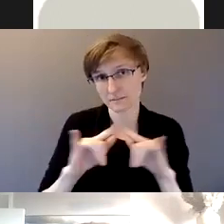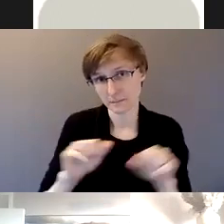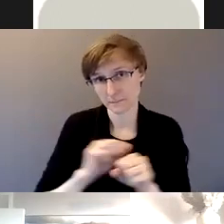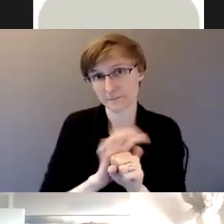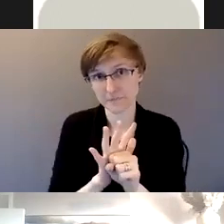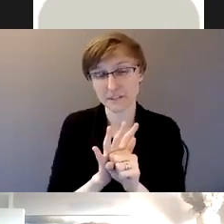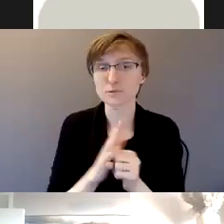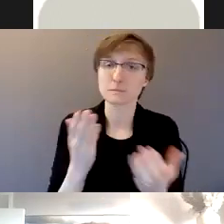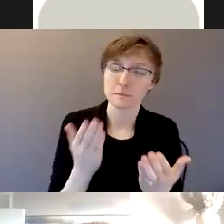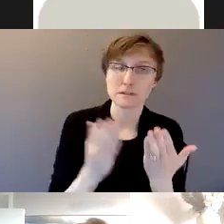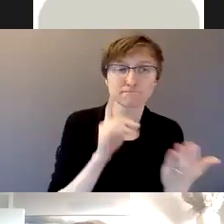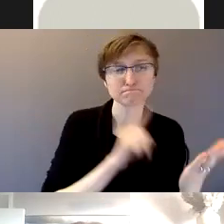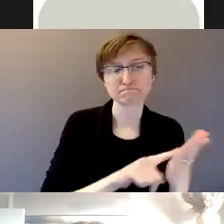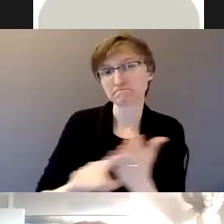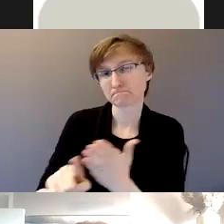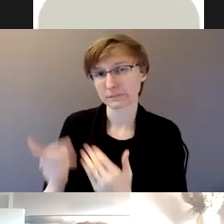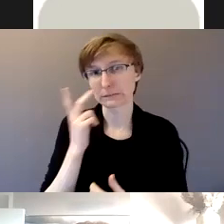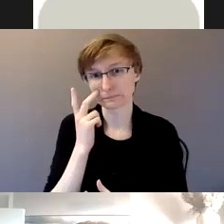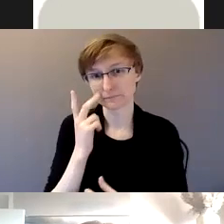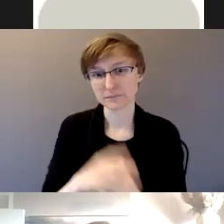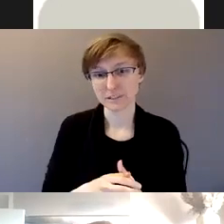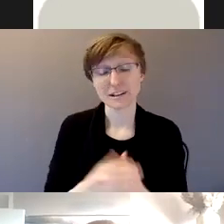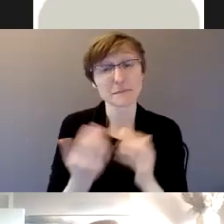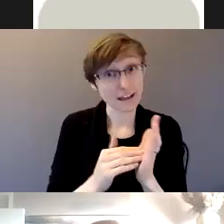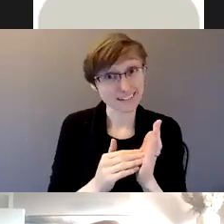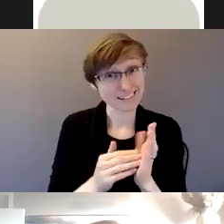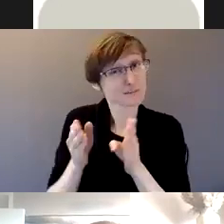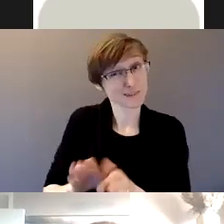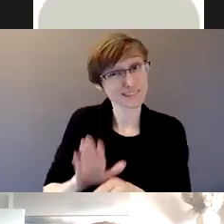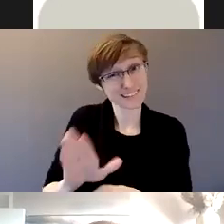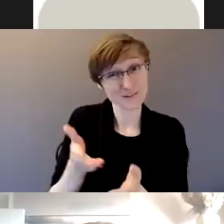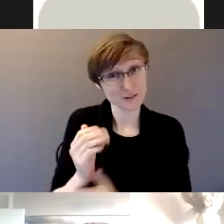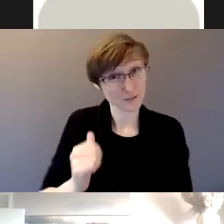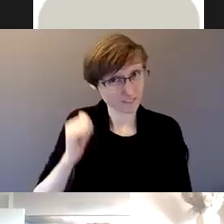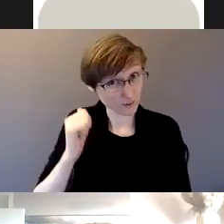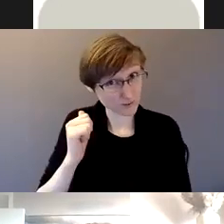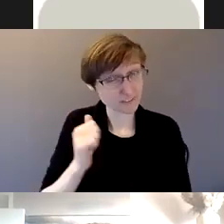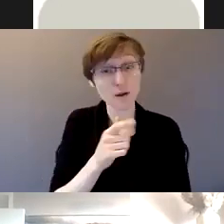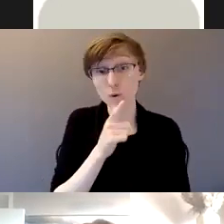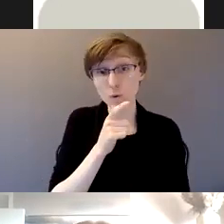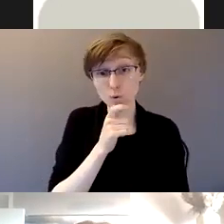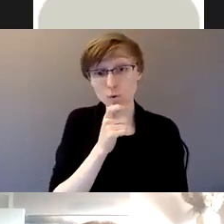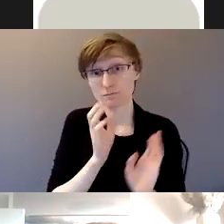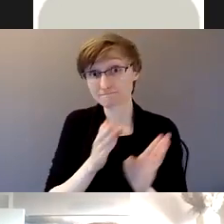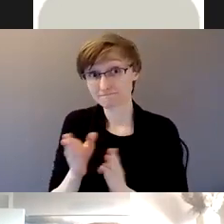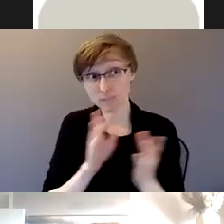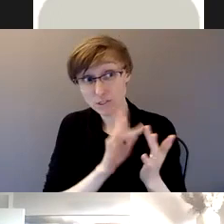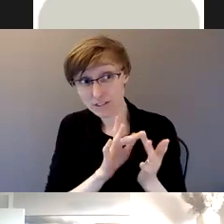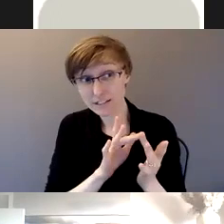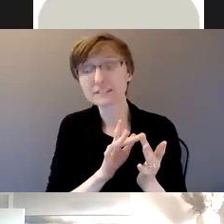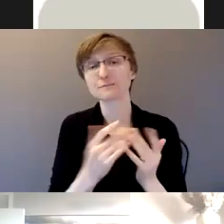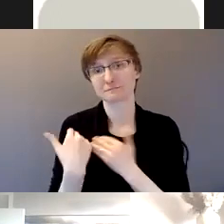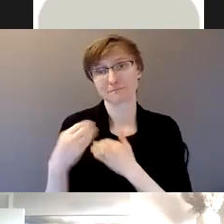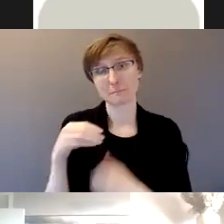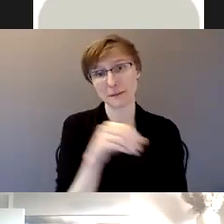the assistance of someone from the hospital. But again, the person has the right to refuse, and whoever arranges for it pays for it. Perfect, thank you.